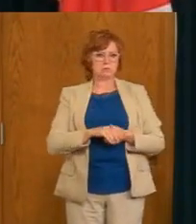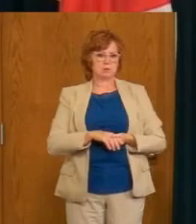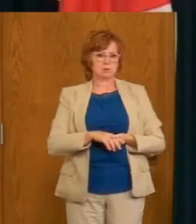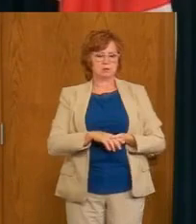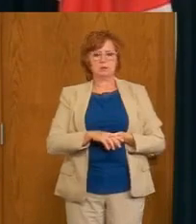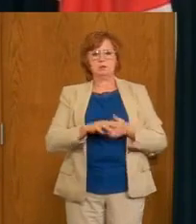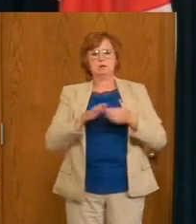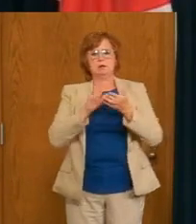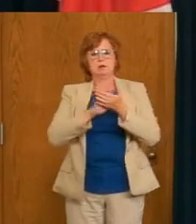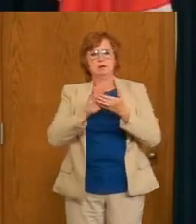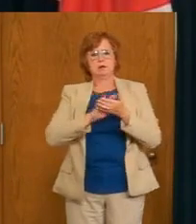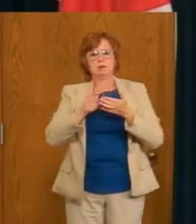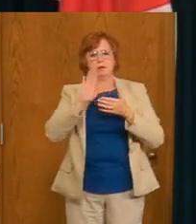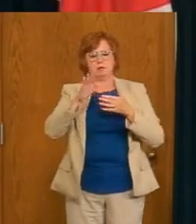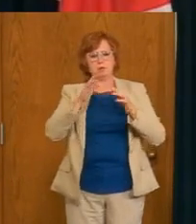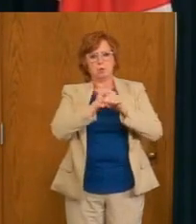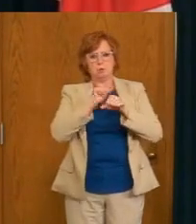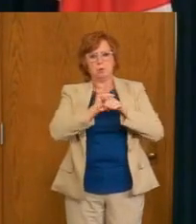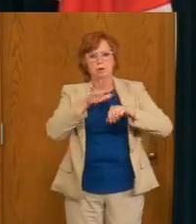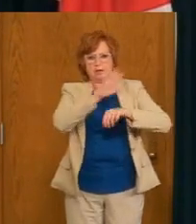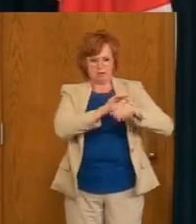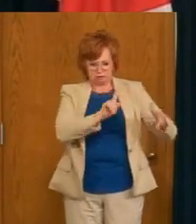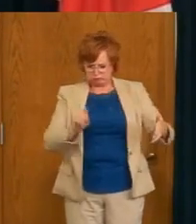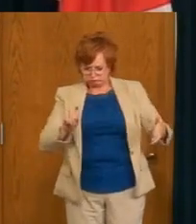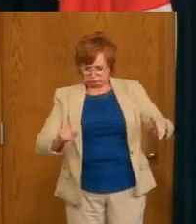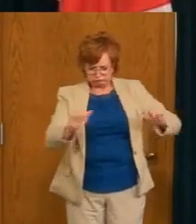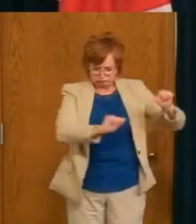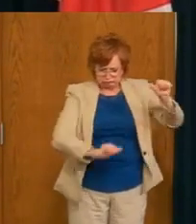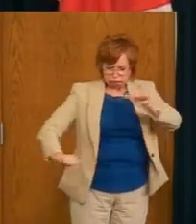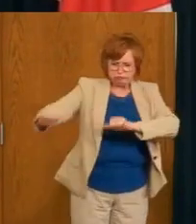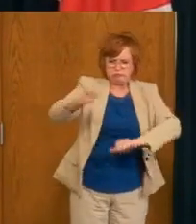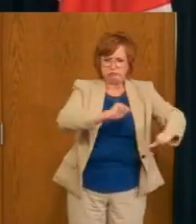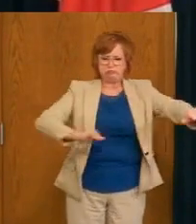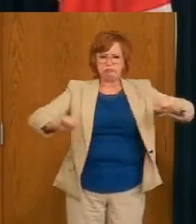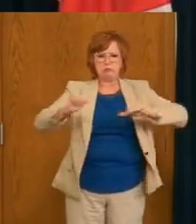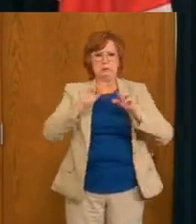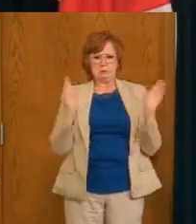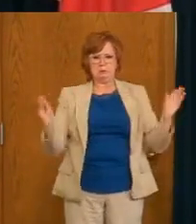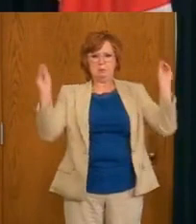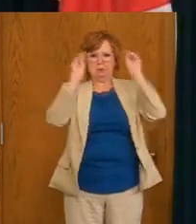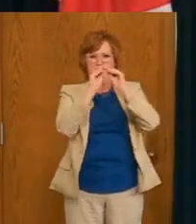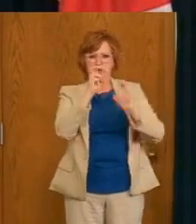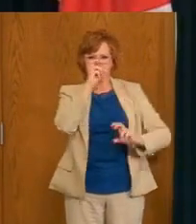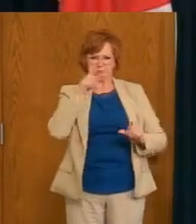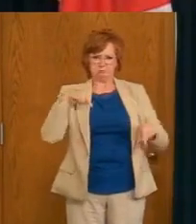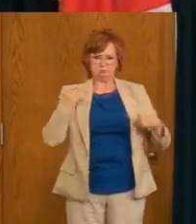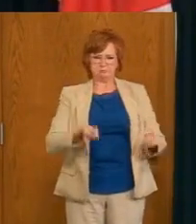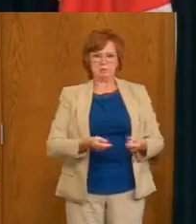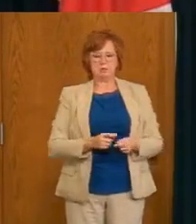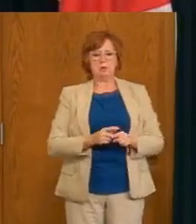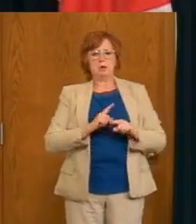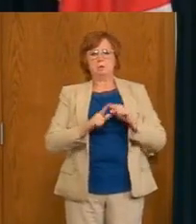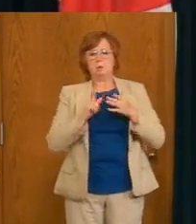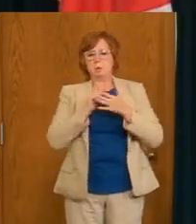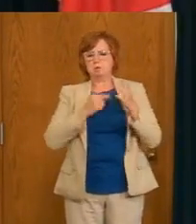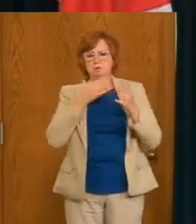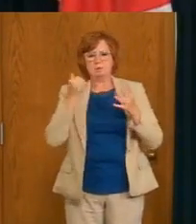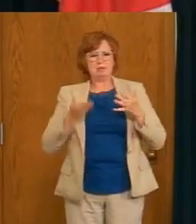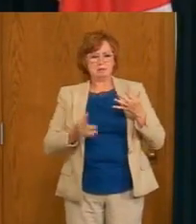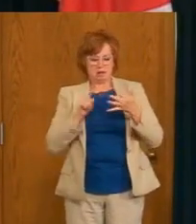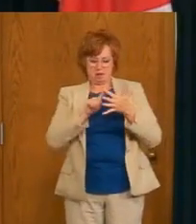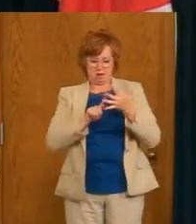worship services, and in our sporting and recreation opportunities in our community. That was all to reduce that interaction, to reduce ultimately